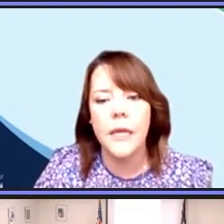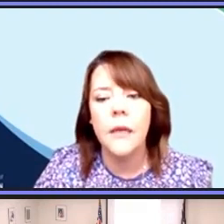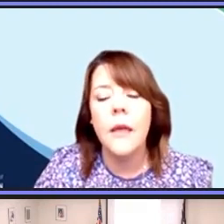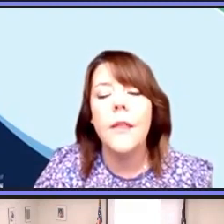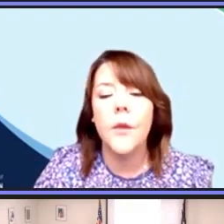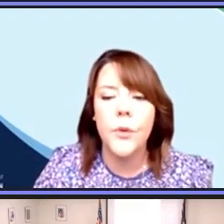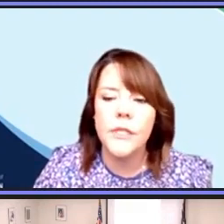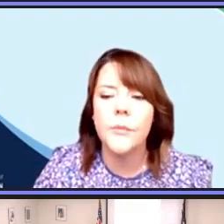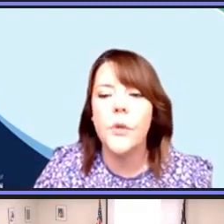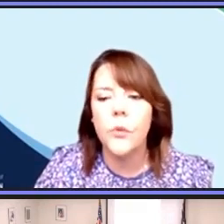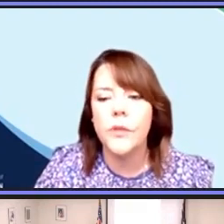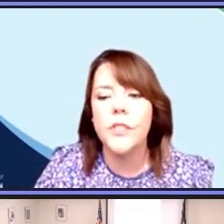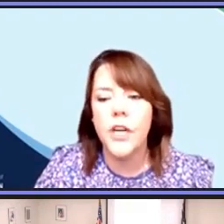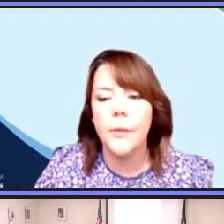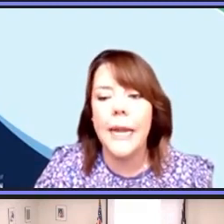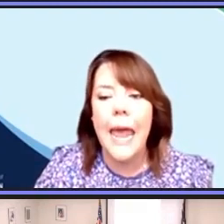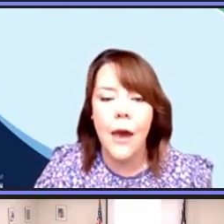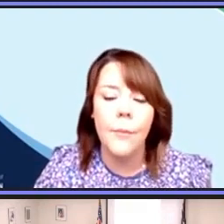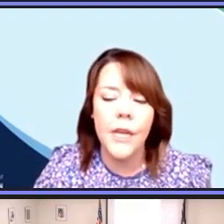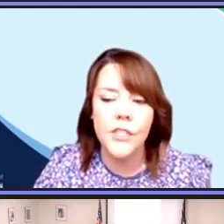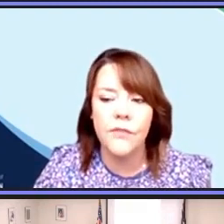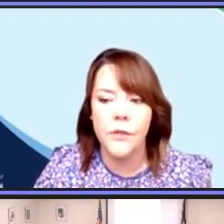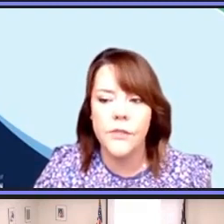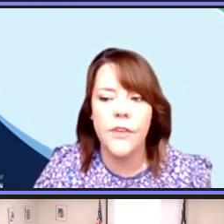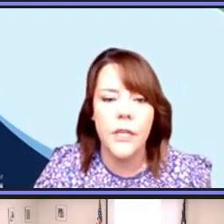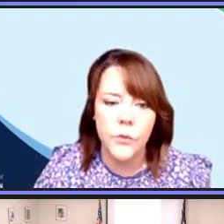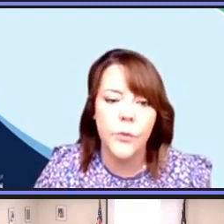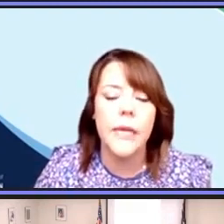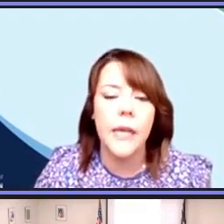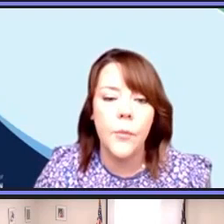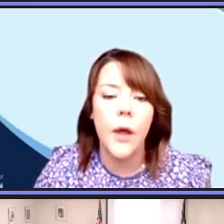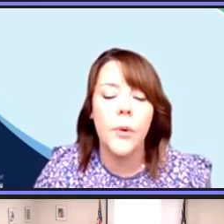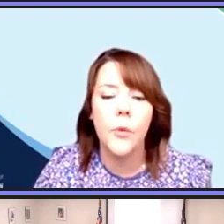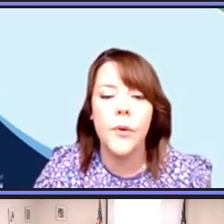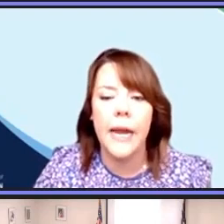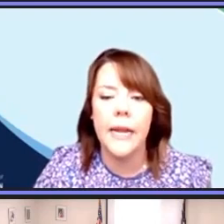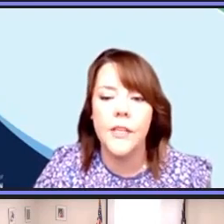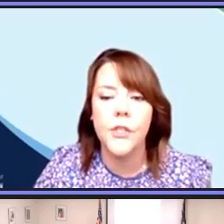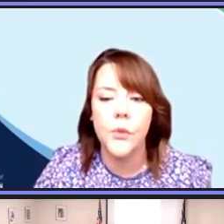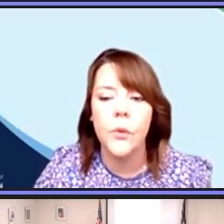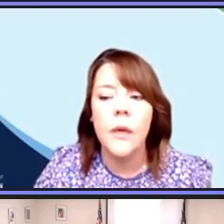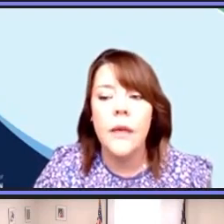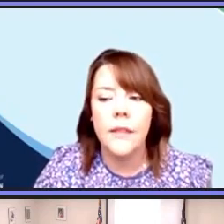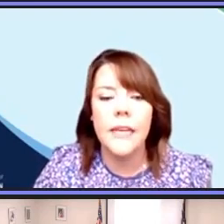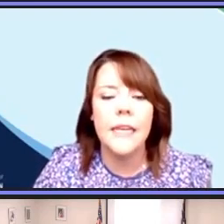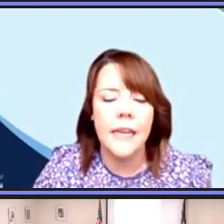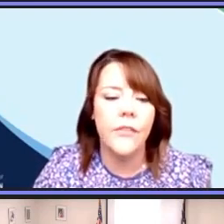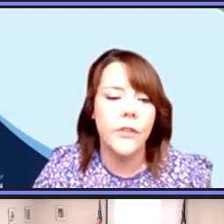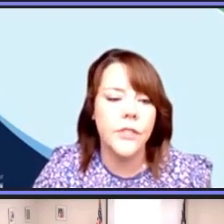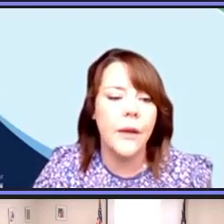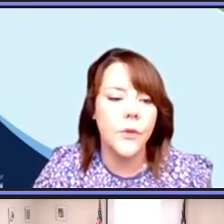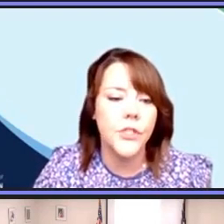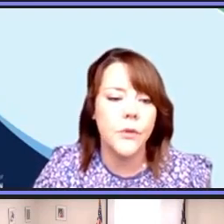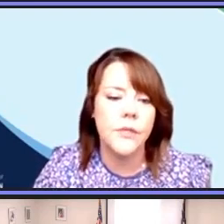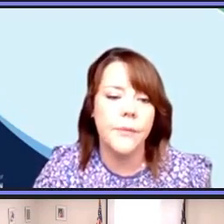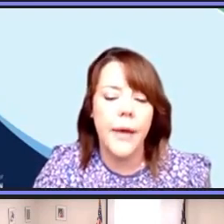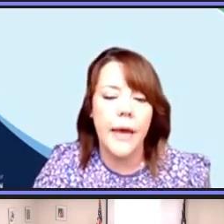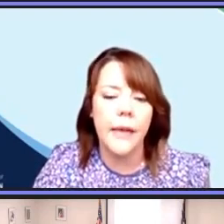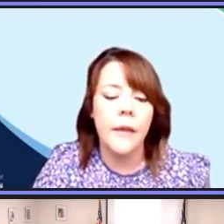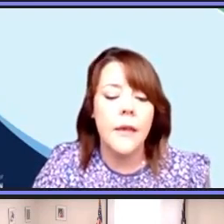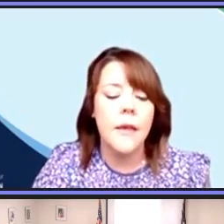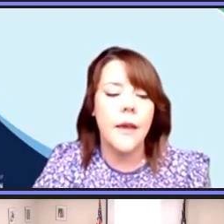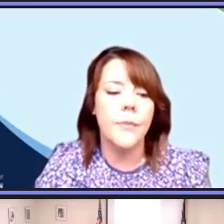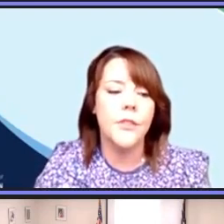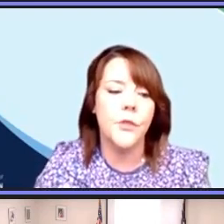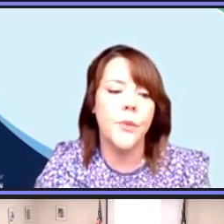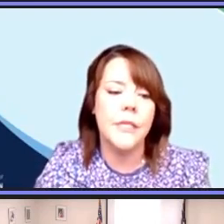supplies money, the principal will determine how much of those funds will be appropriated to the endeavors that were chosen